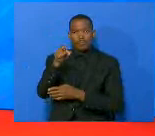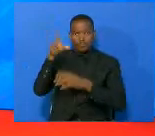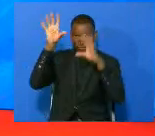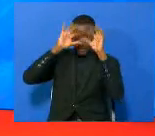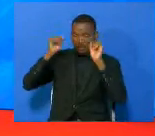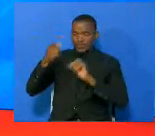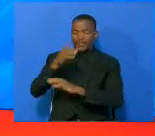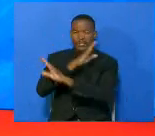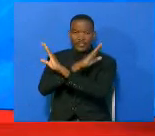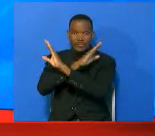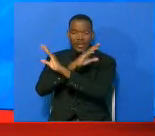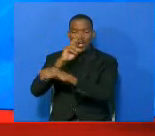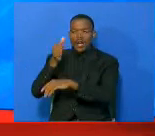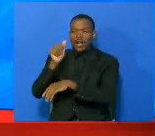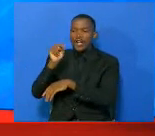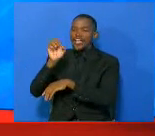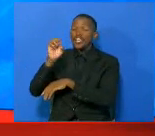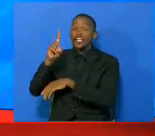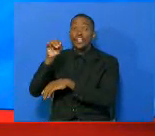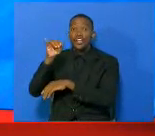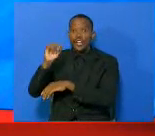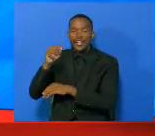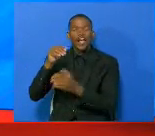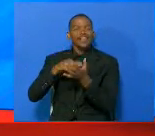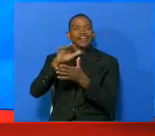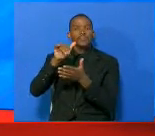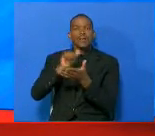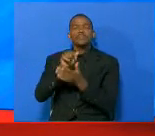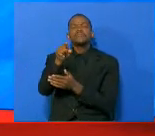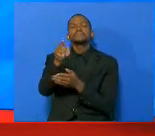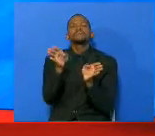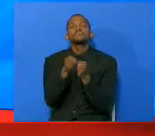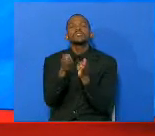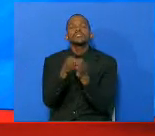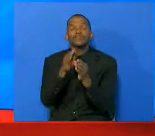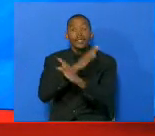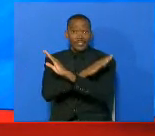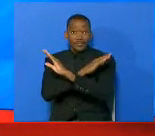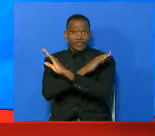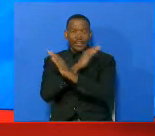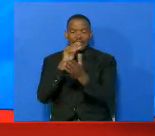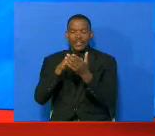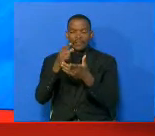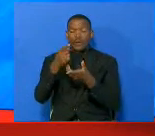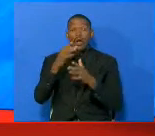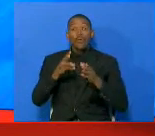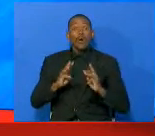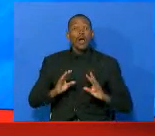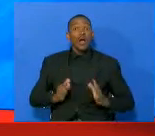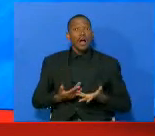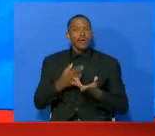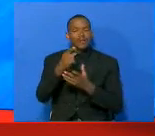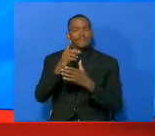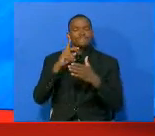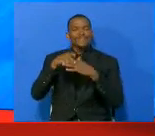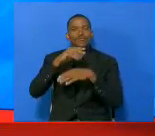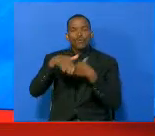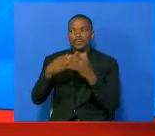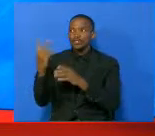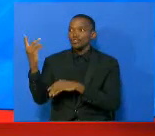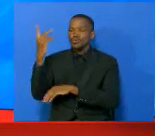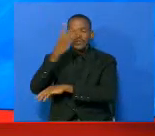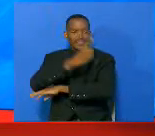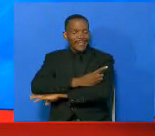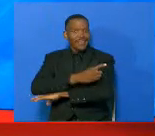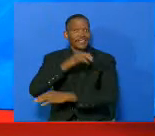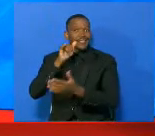Zambia re ha kainde hichelema ba phaketse ba tshwere dipuisano kwa Zambia e le bontlha bongwe jwa metseletsele ya ditiro tsa loeto la malatsi mabedi la